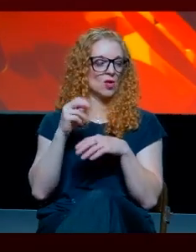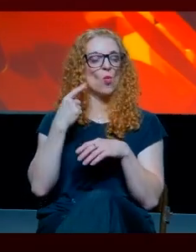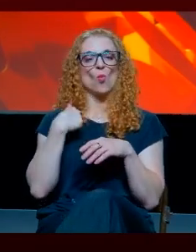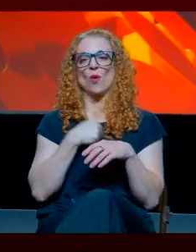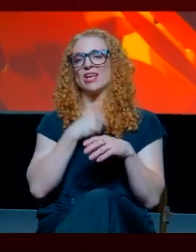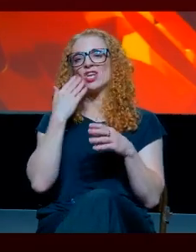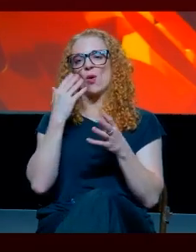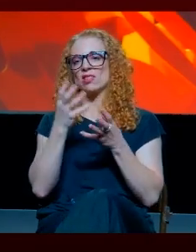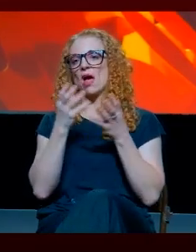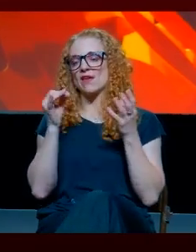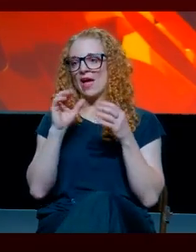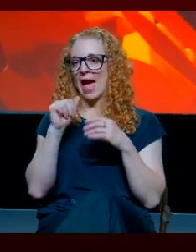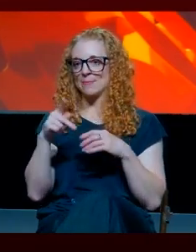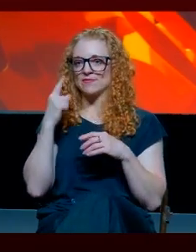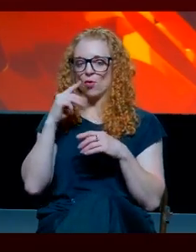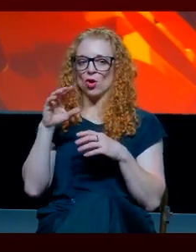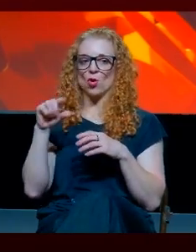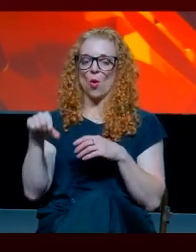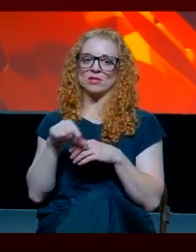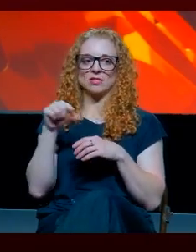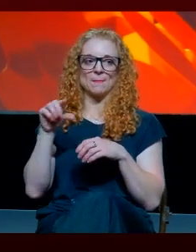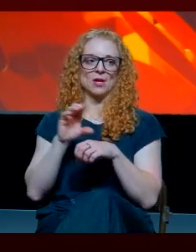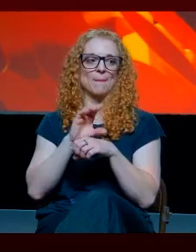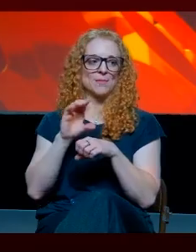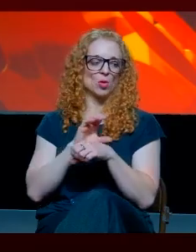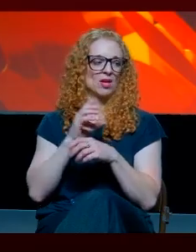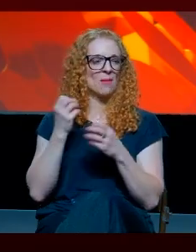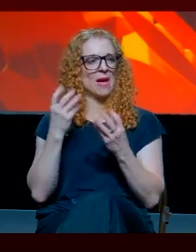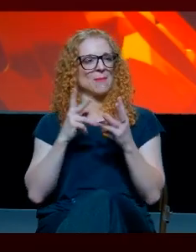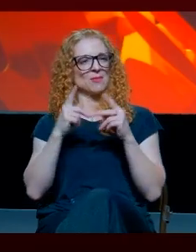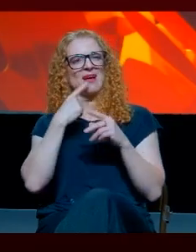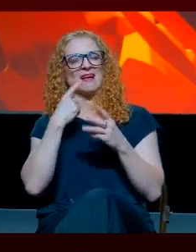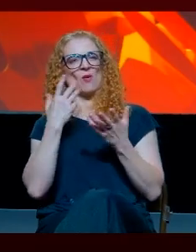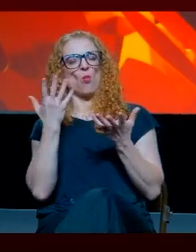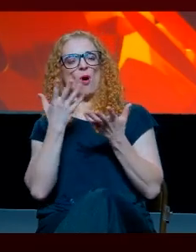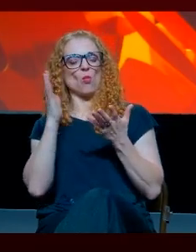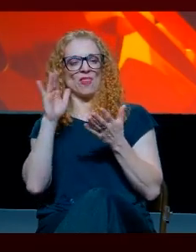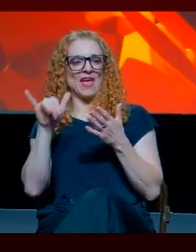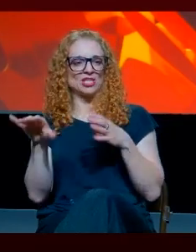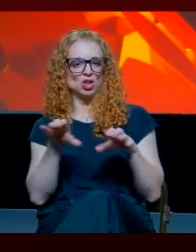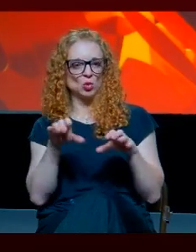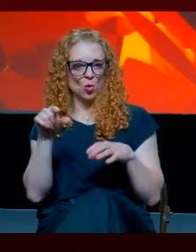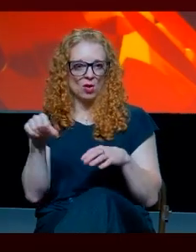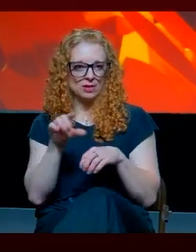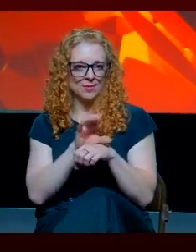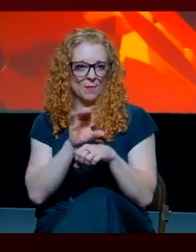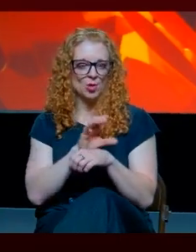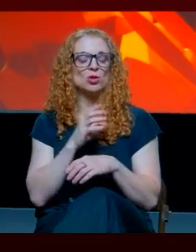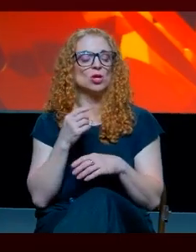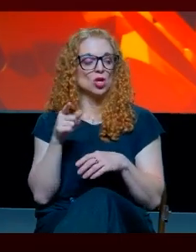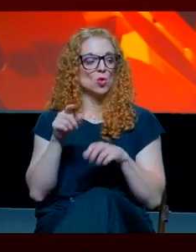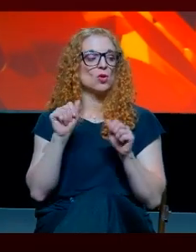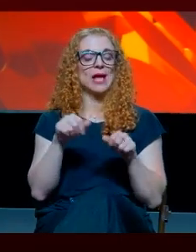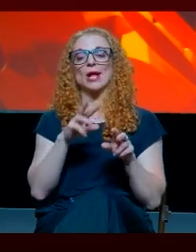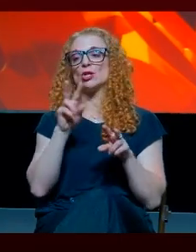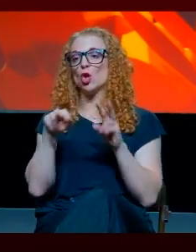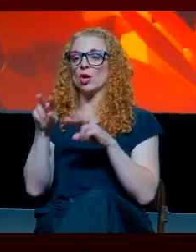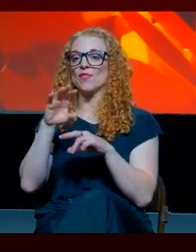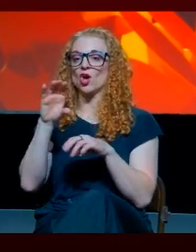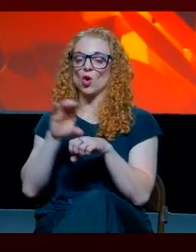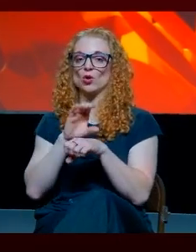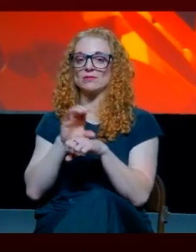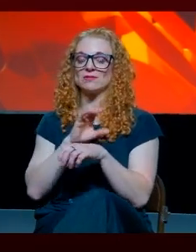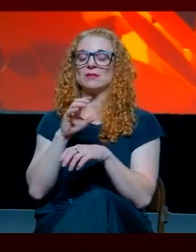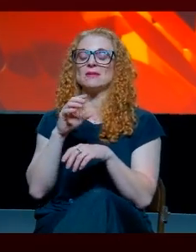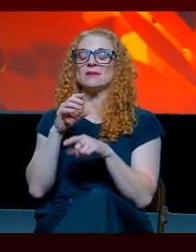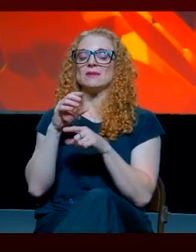quantum computing. I go around and people always ask, what is a quantum computing going to do? You can find, you can go to the quantum zoo, you can find